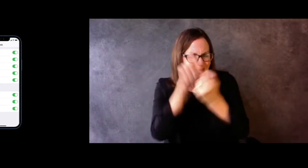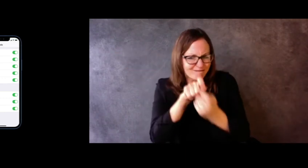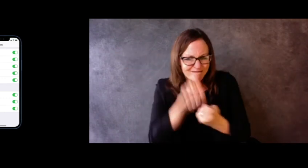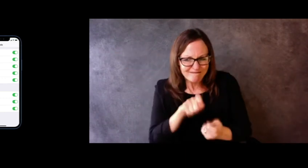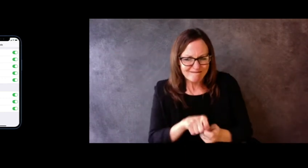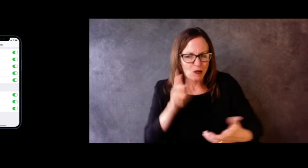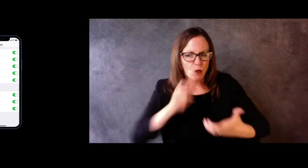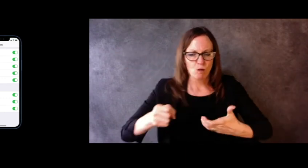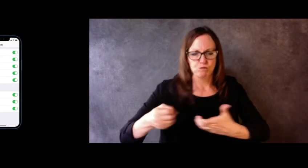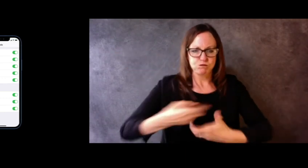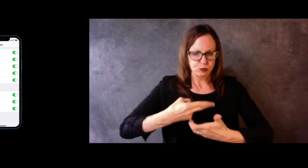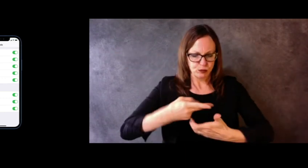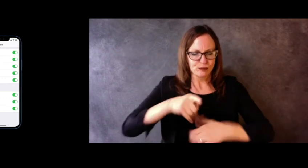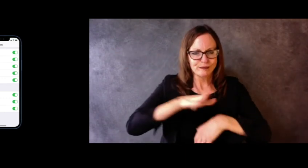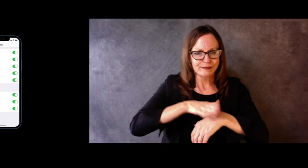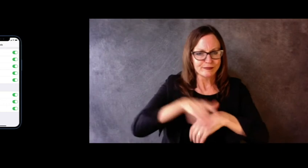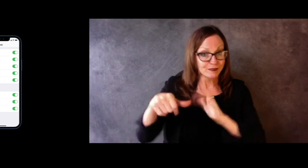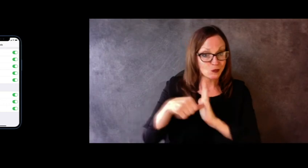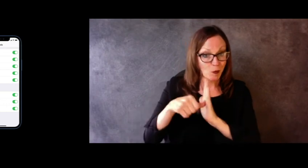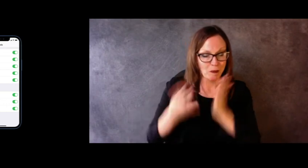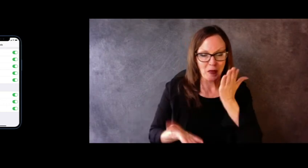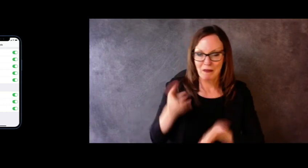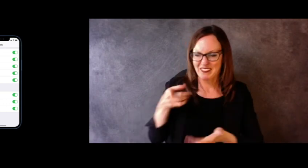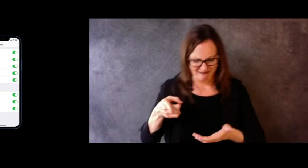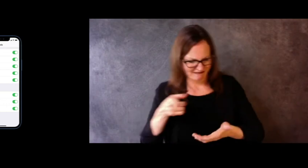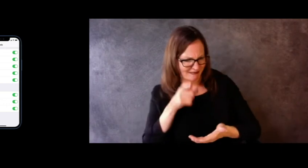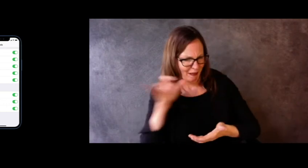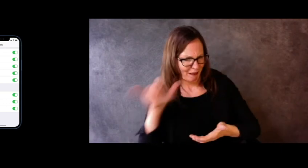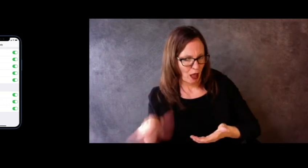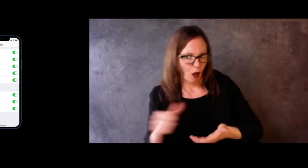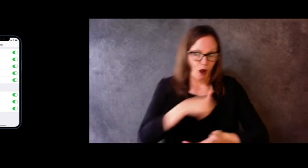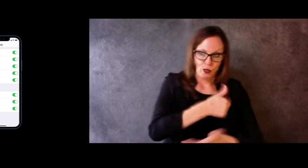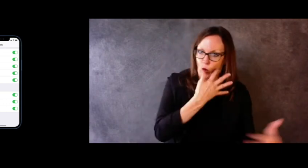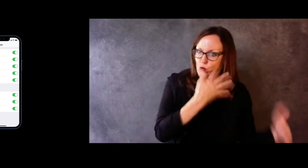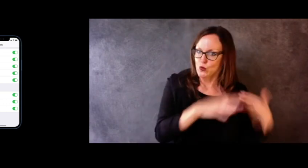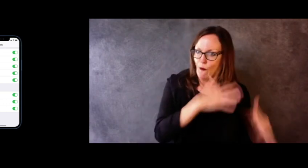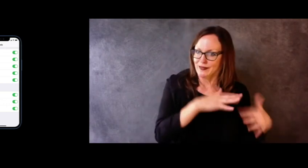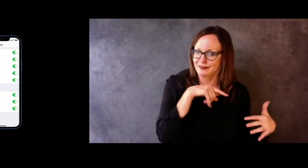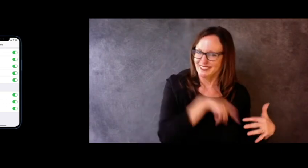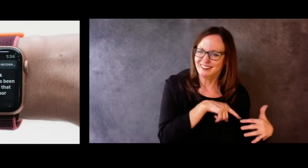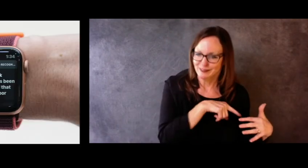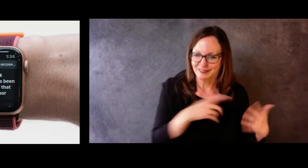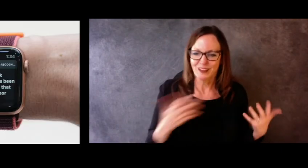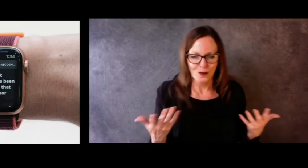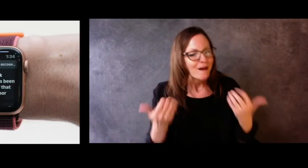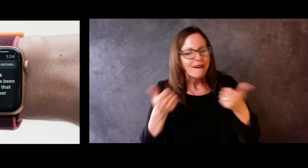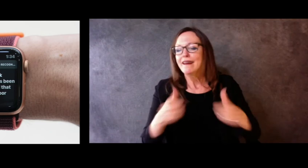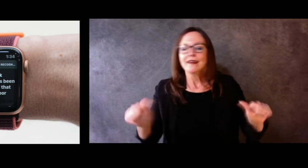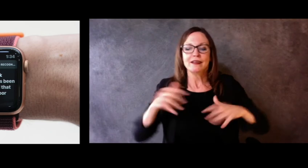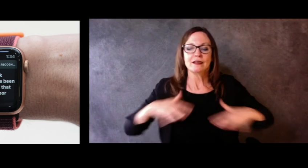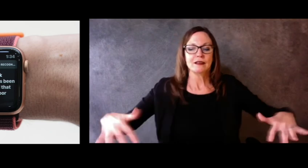deaf or hard of hearing, but also beneficial to others who may identify just as having situational hearing loss. For